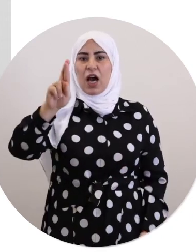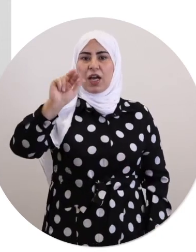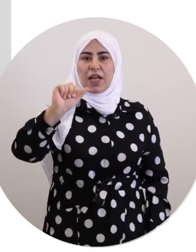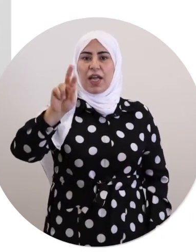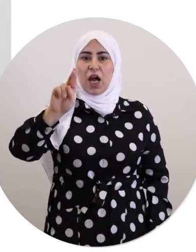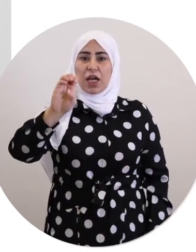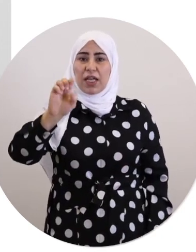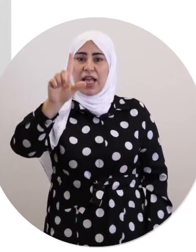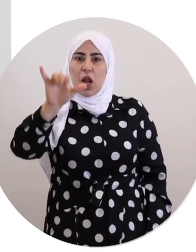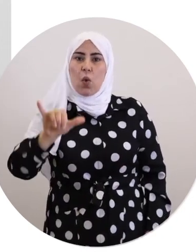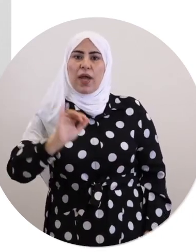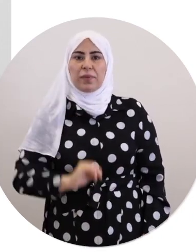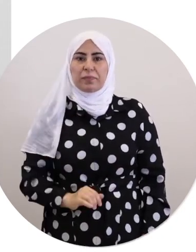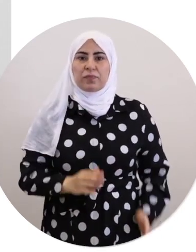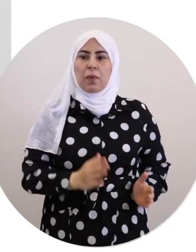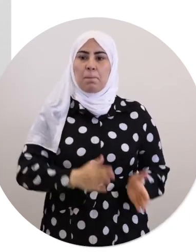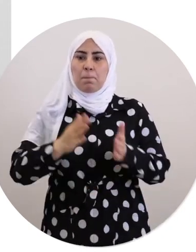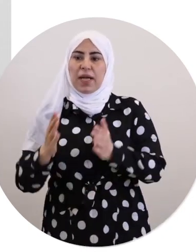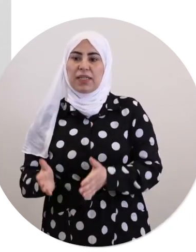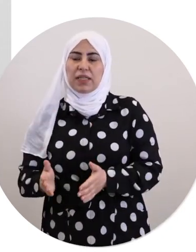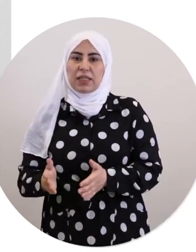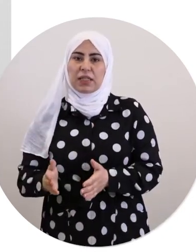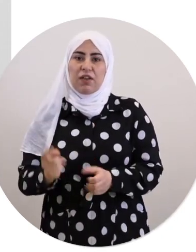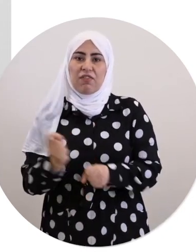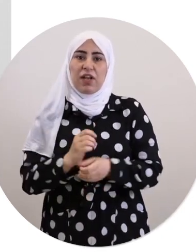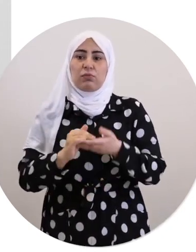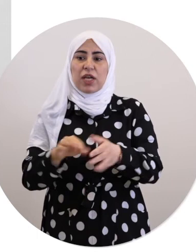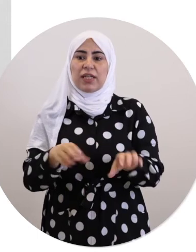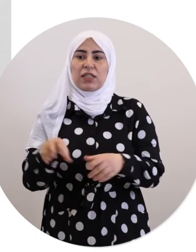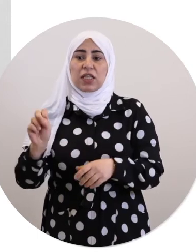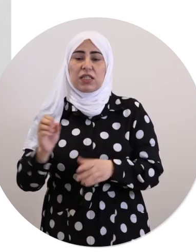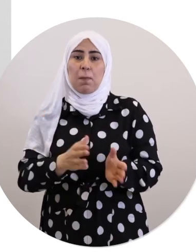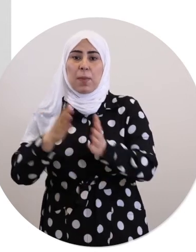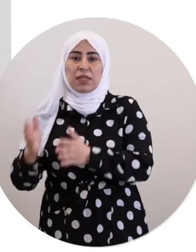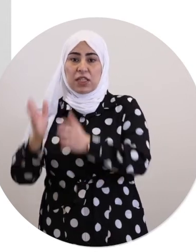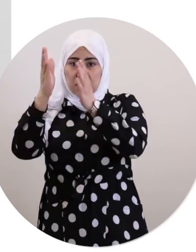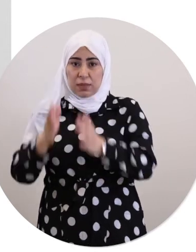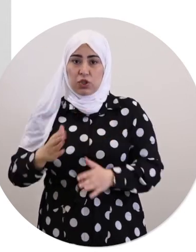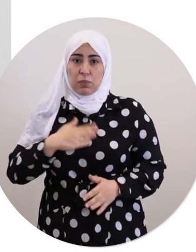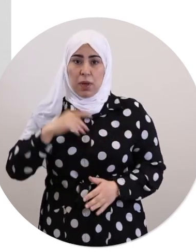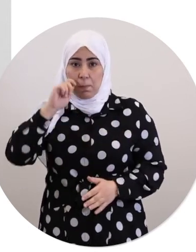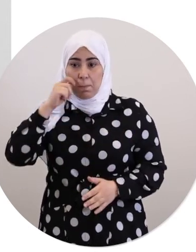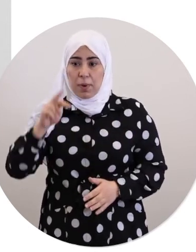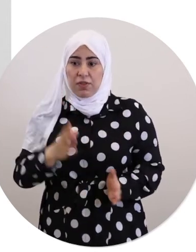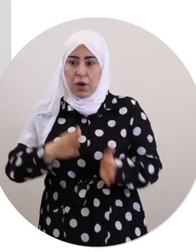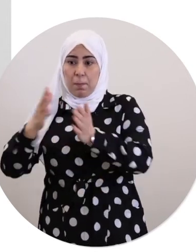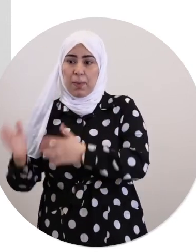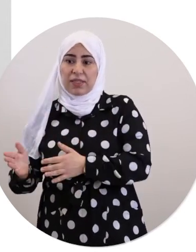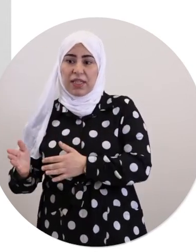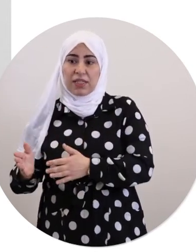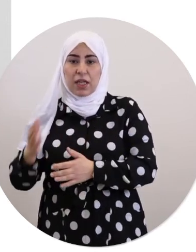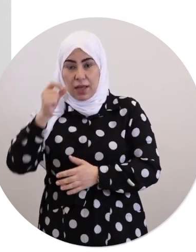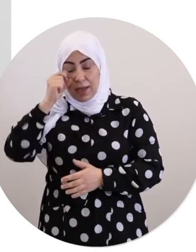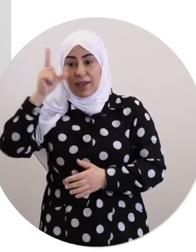What did we remove? The S. Very, very simple. And here we have one more sentence. Ali had no